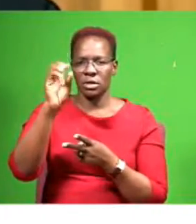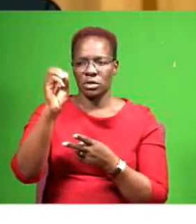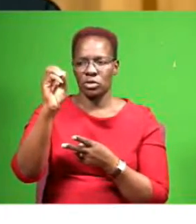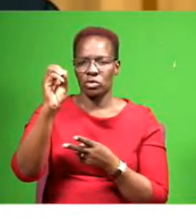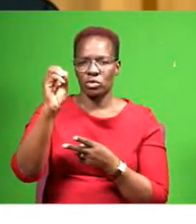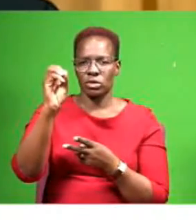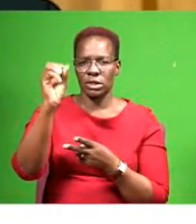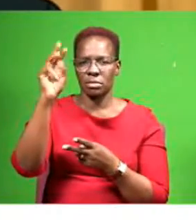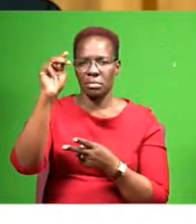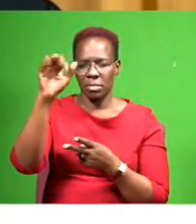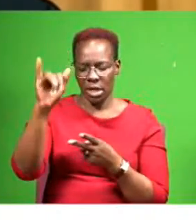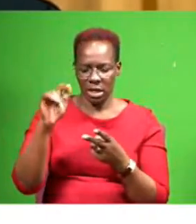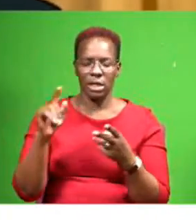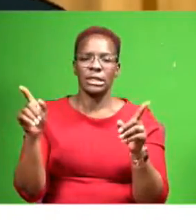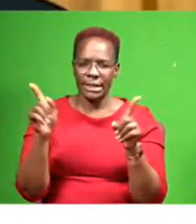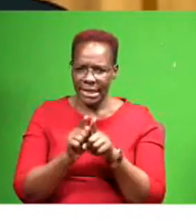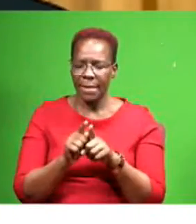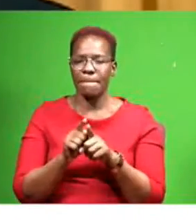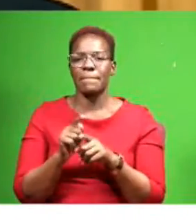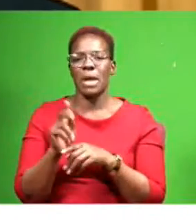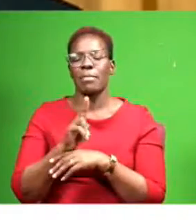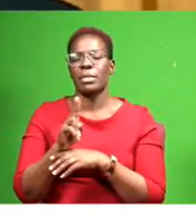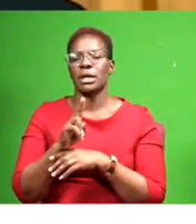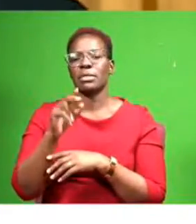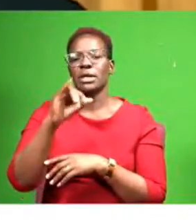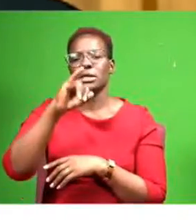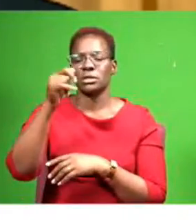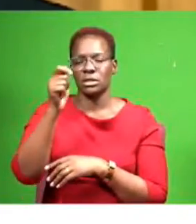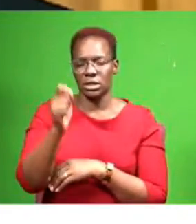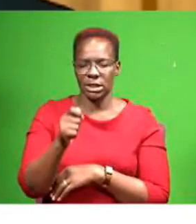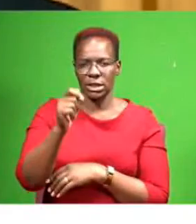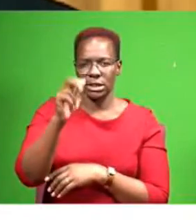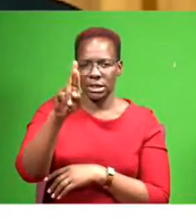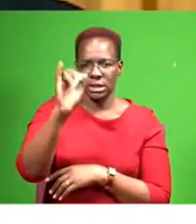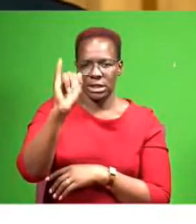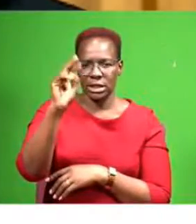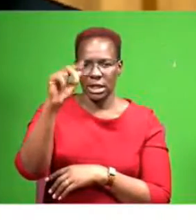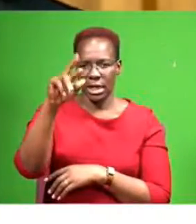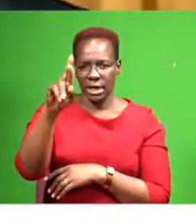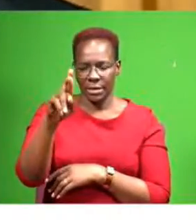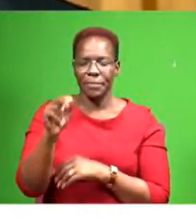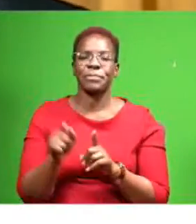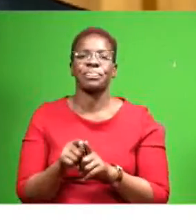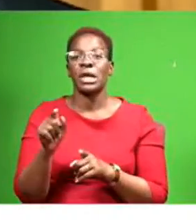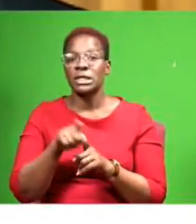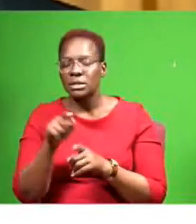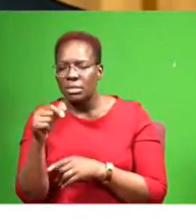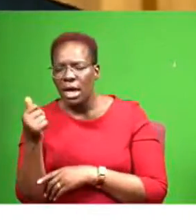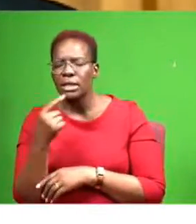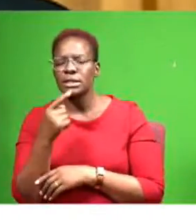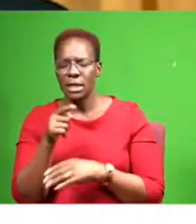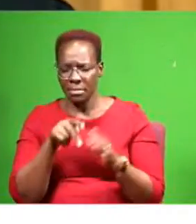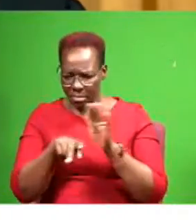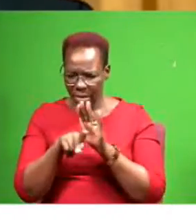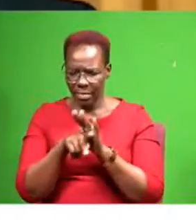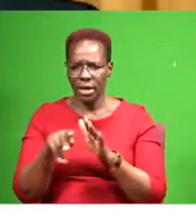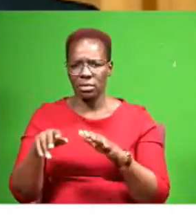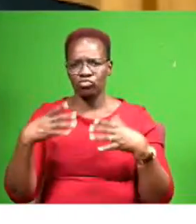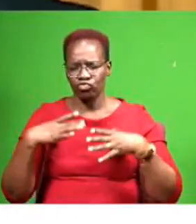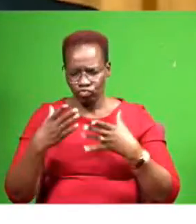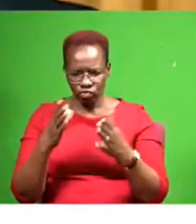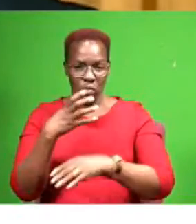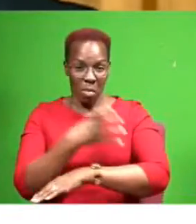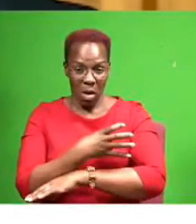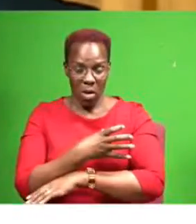and applied by Justice Ringera. As defined by Professor Rosnai, primary constituent power is distinct